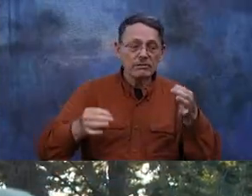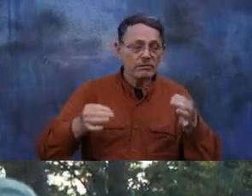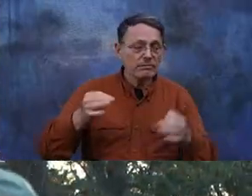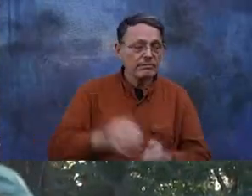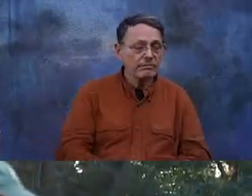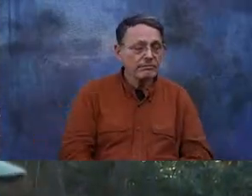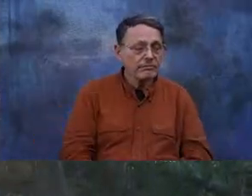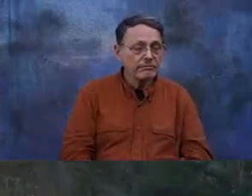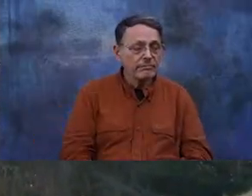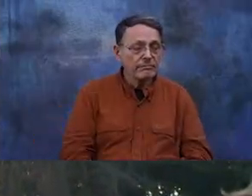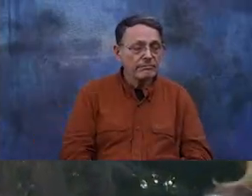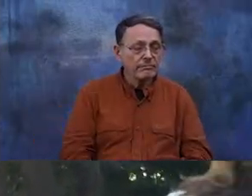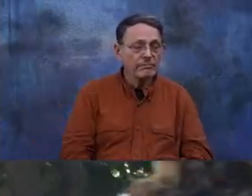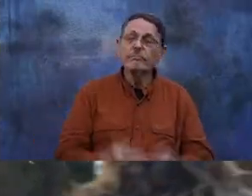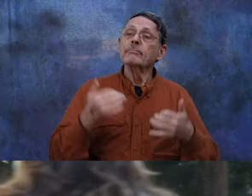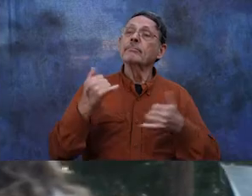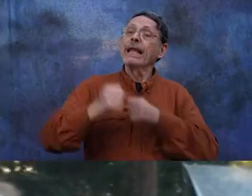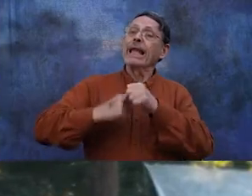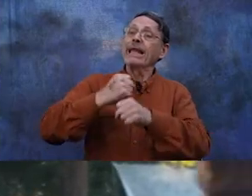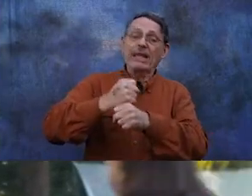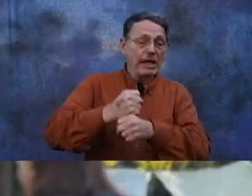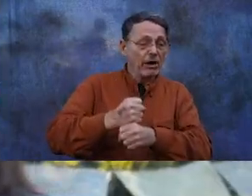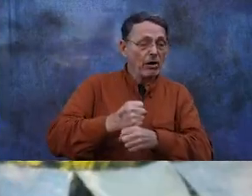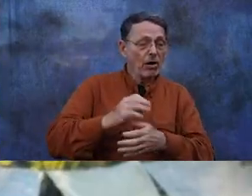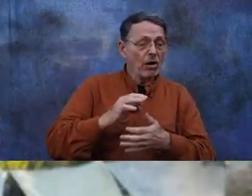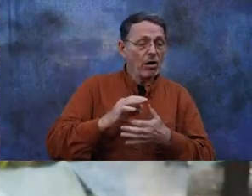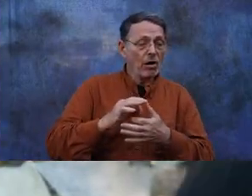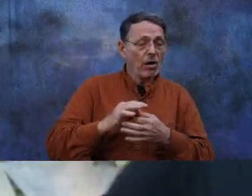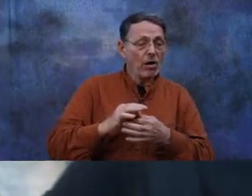justice. A year of